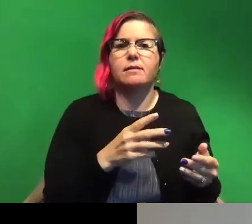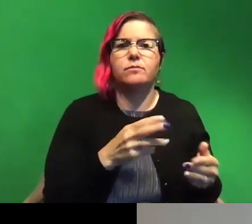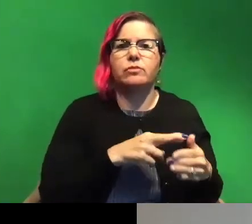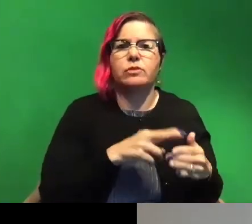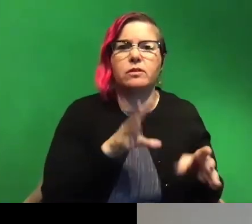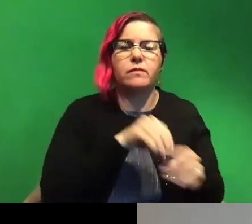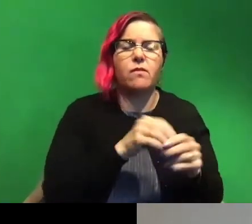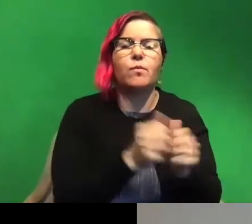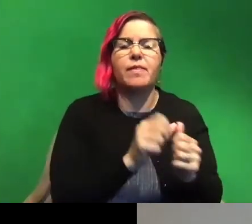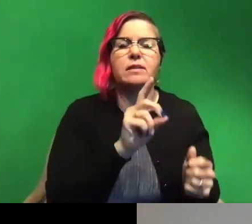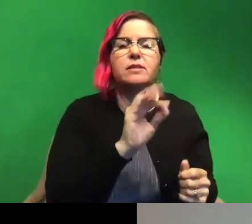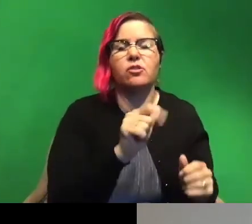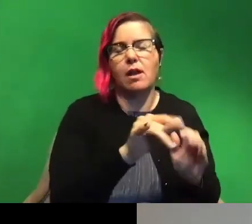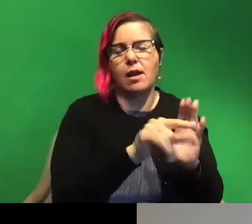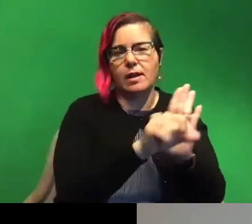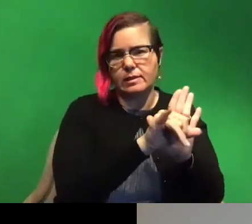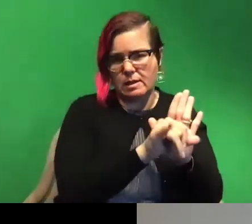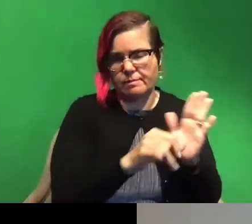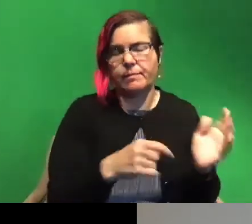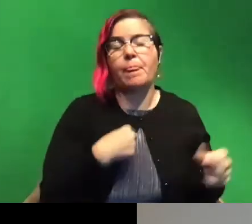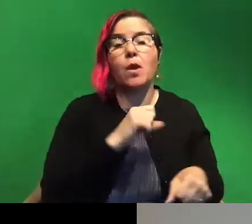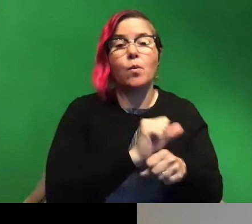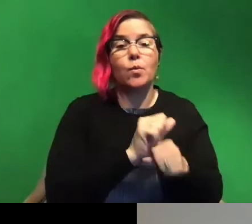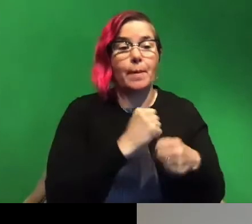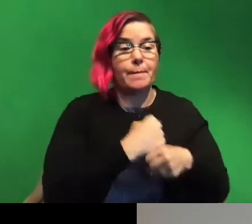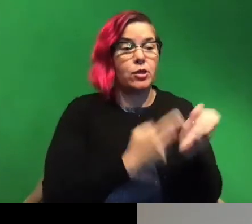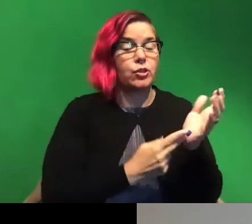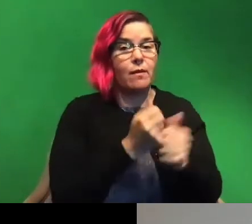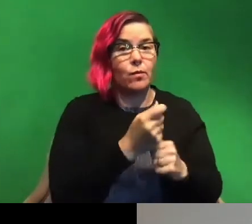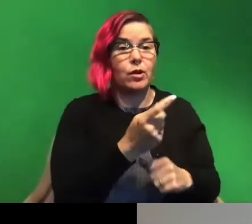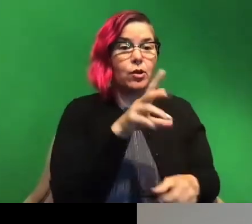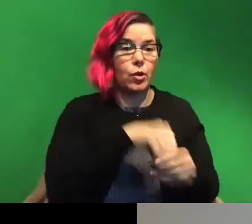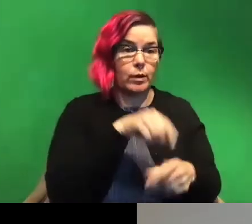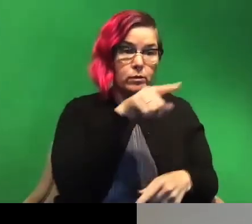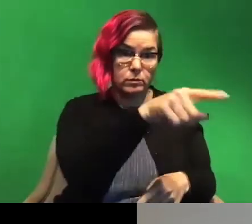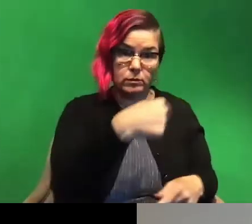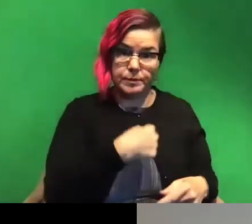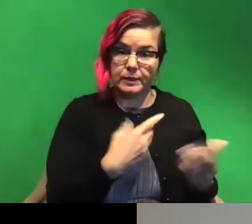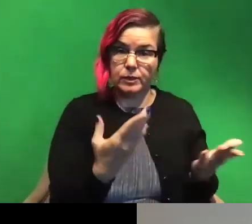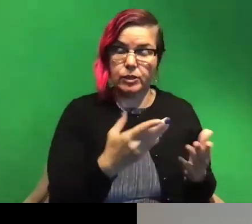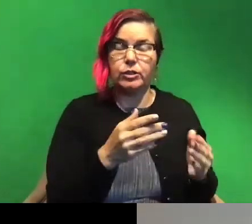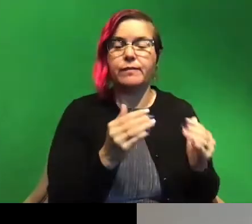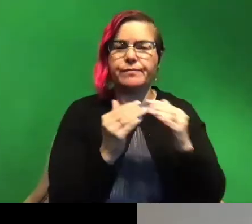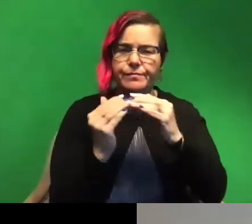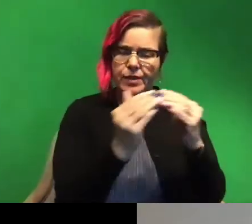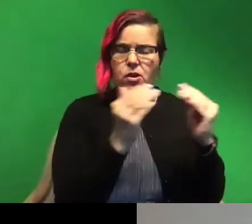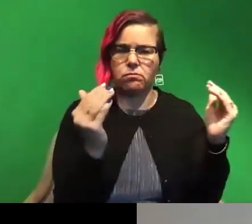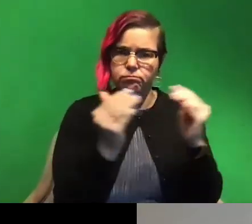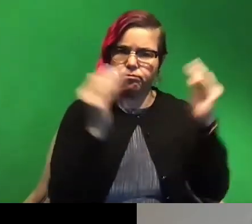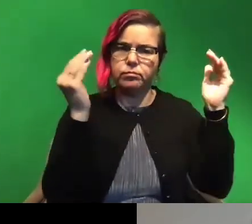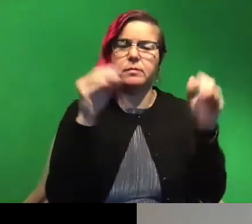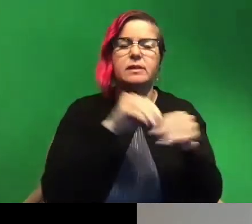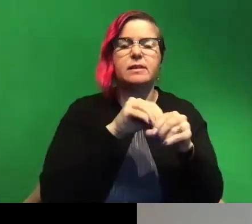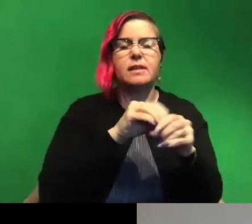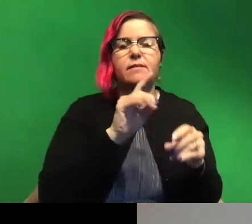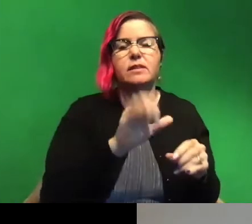digital identity. And so I work to make sure that everyone, including you and I here, are treated fairly and equally inside of digital